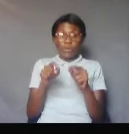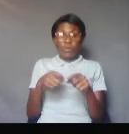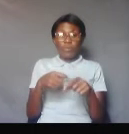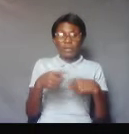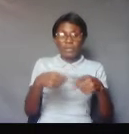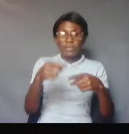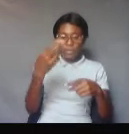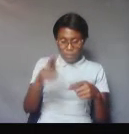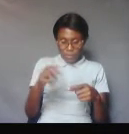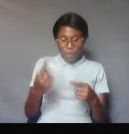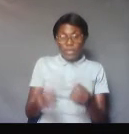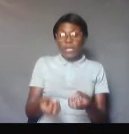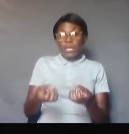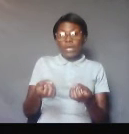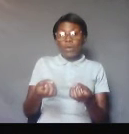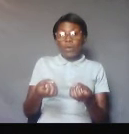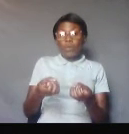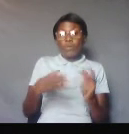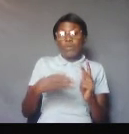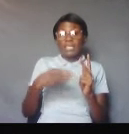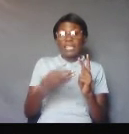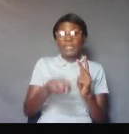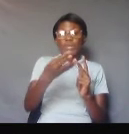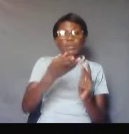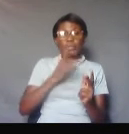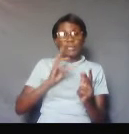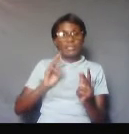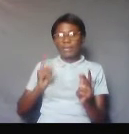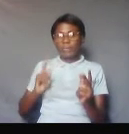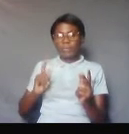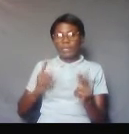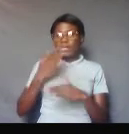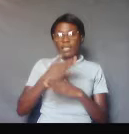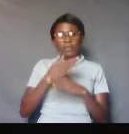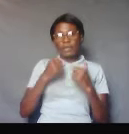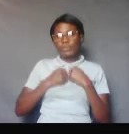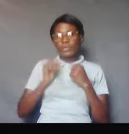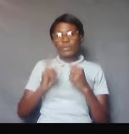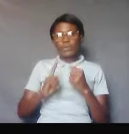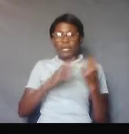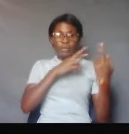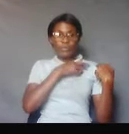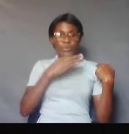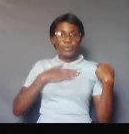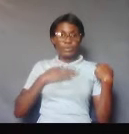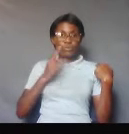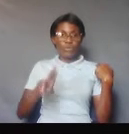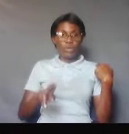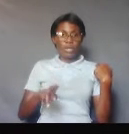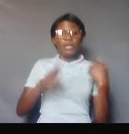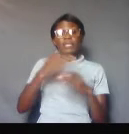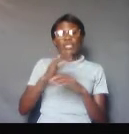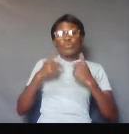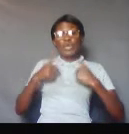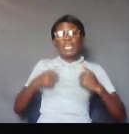We don't see ourselves as experts on reading the Bible, and then we come to your community and we give you a handbook and we say, okay, this